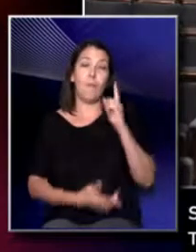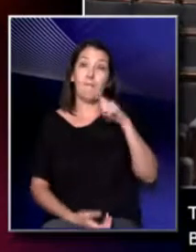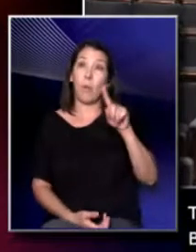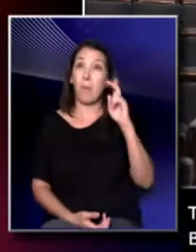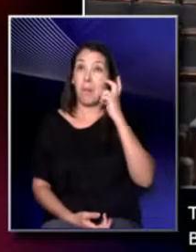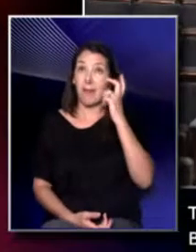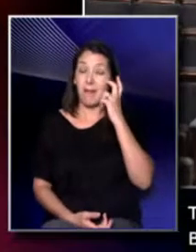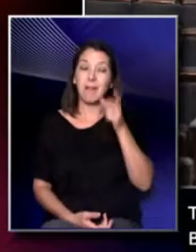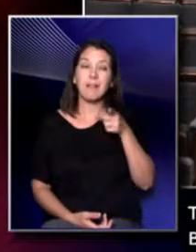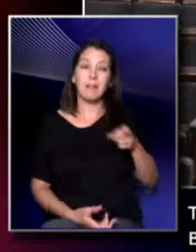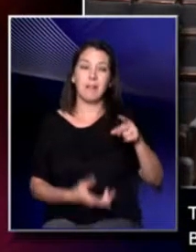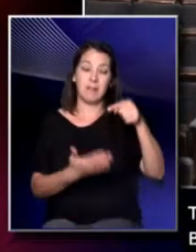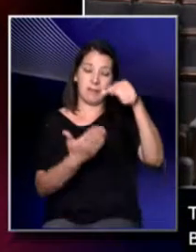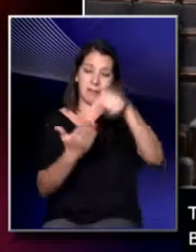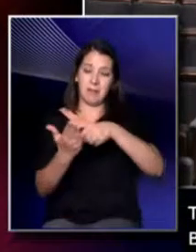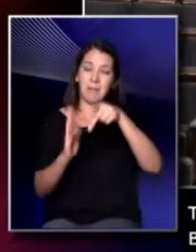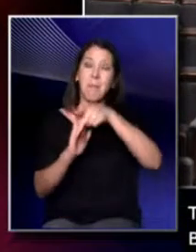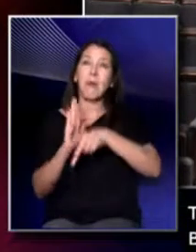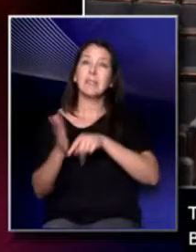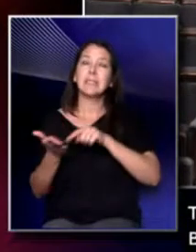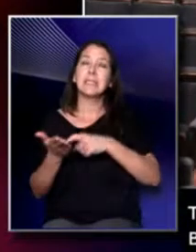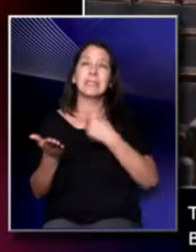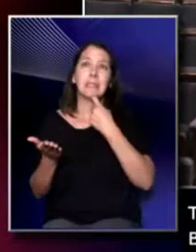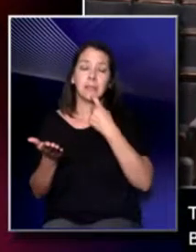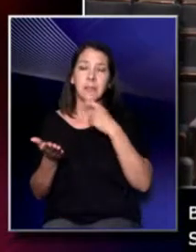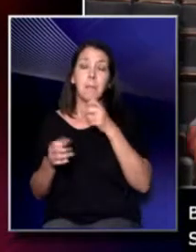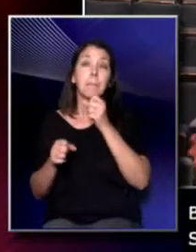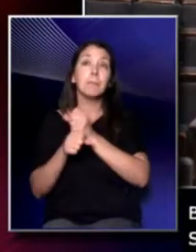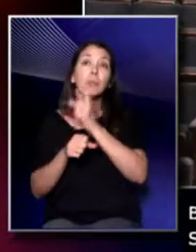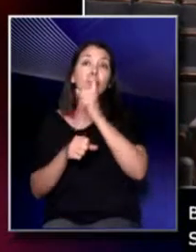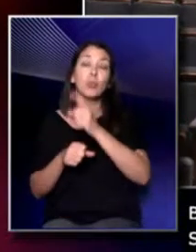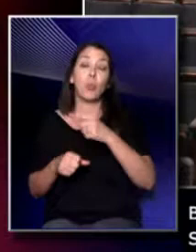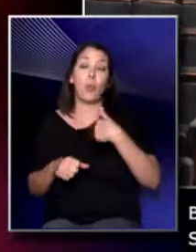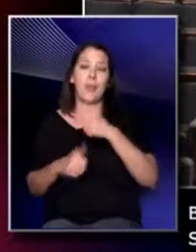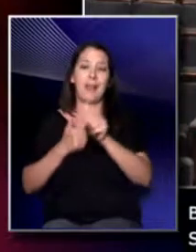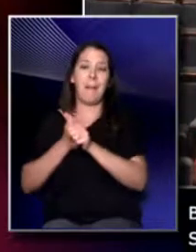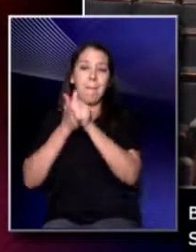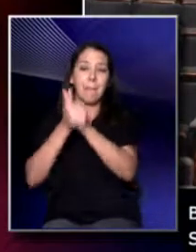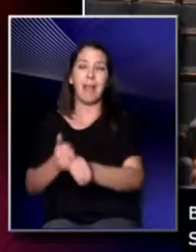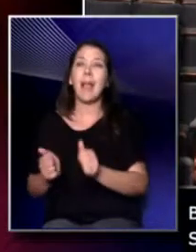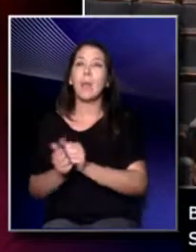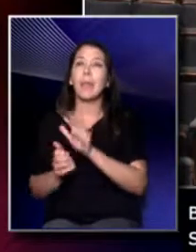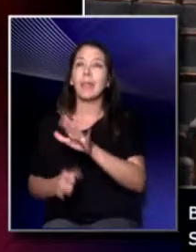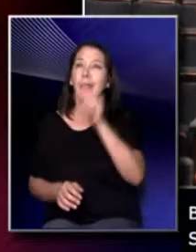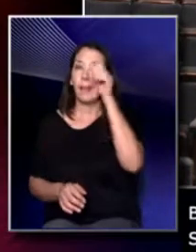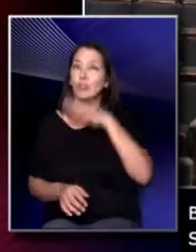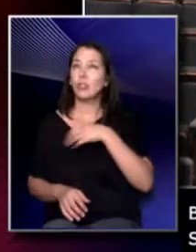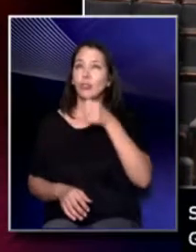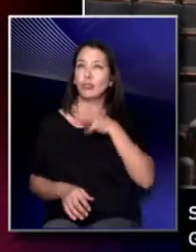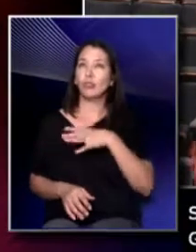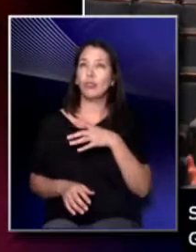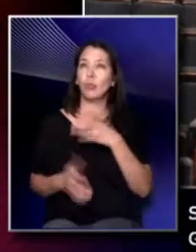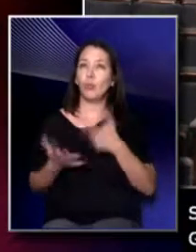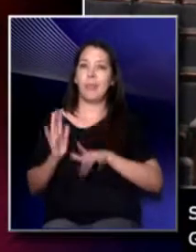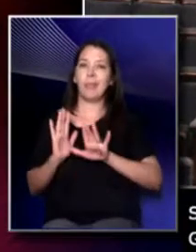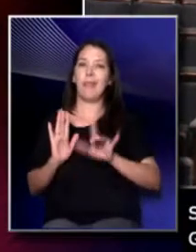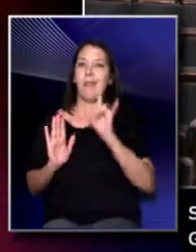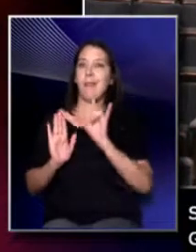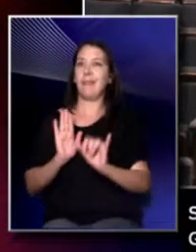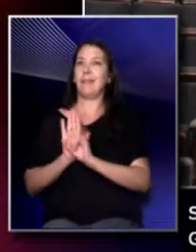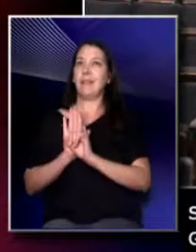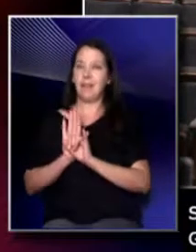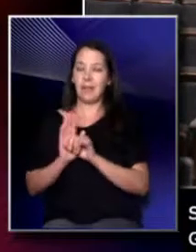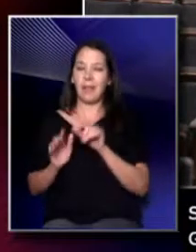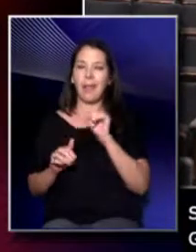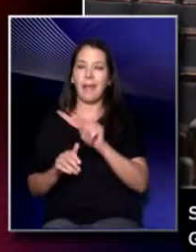talks about making sure that we comply with the gender identity that the student asserts when they're at